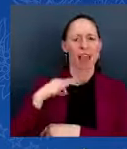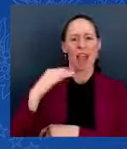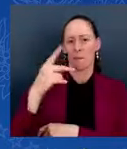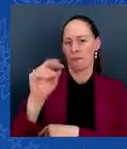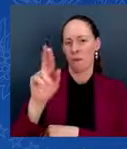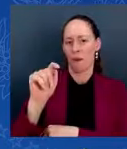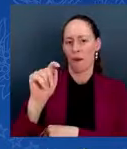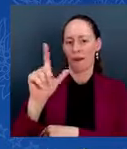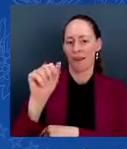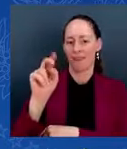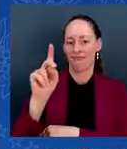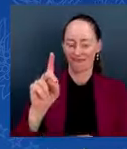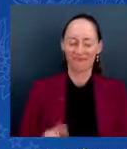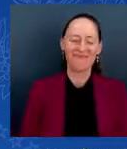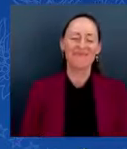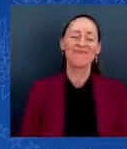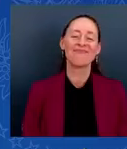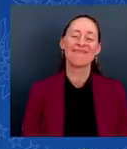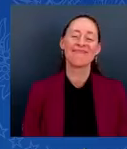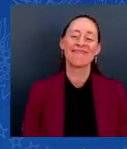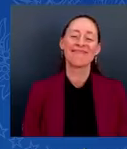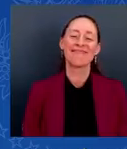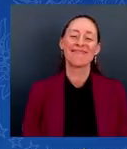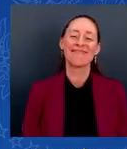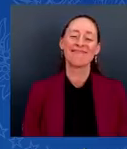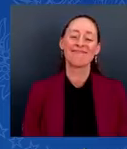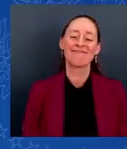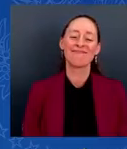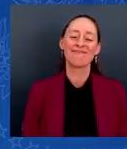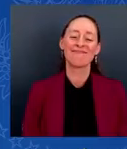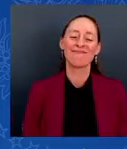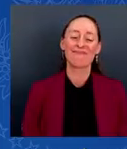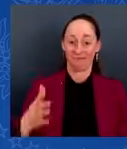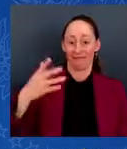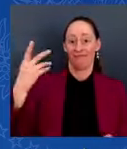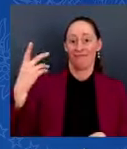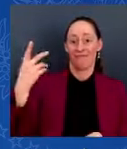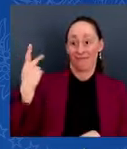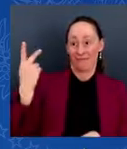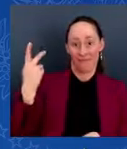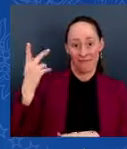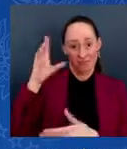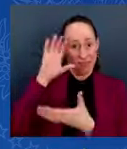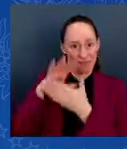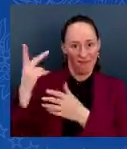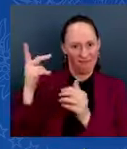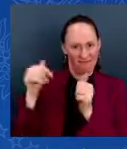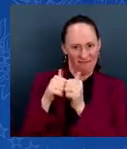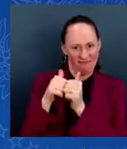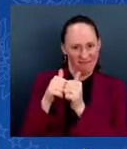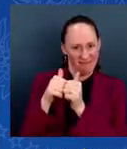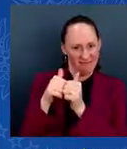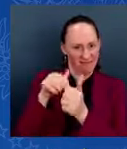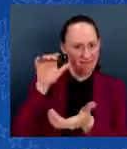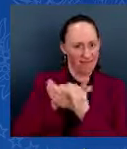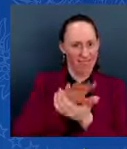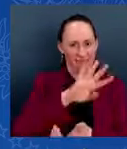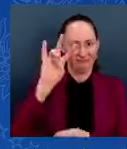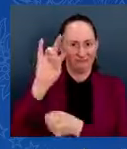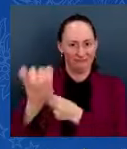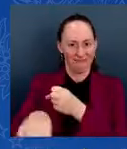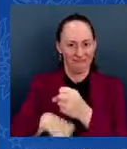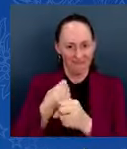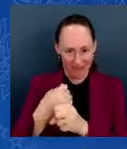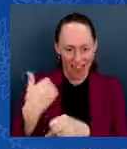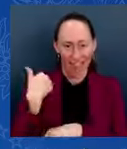where I live with my husband of 47 years, our two beagles, and our son and granddaughter